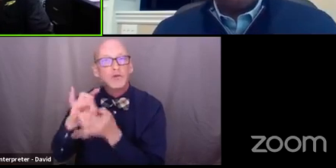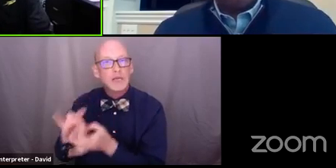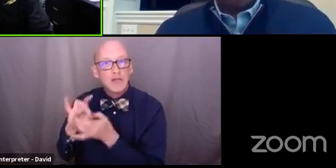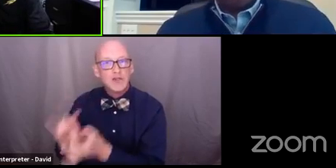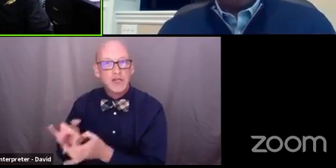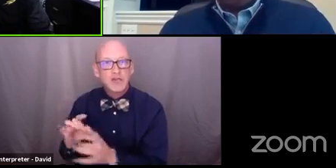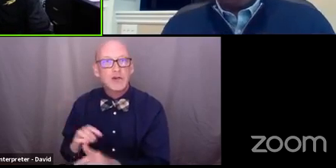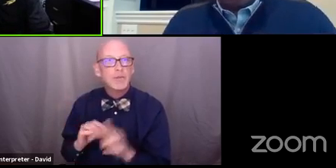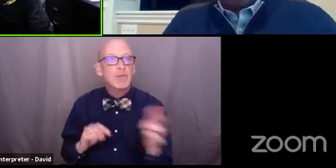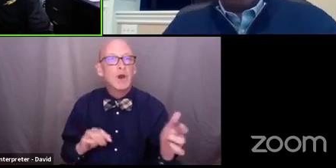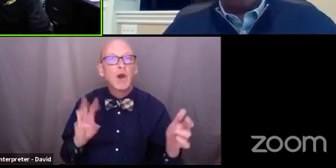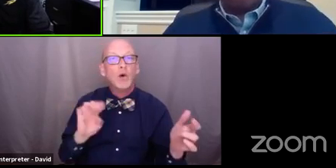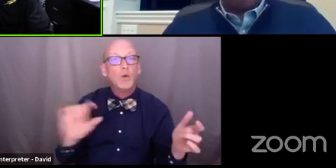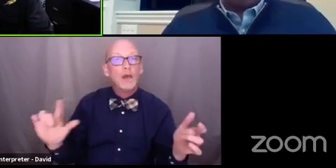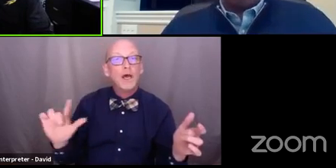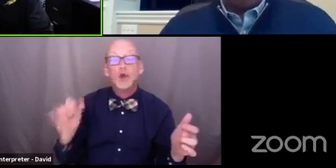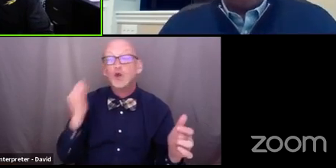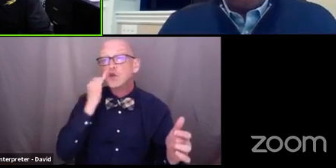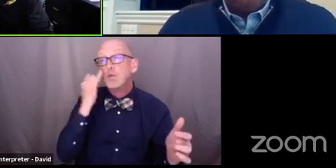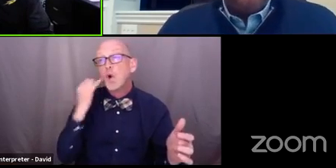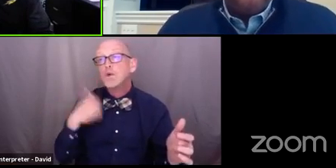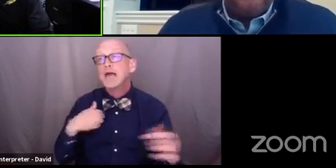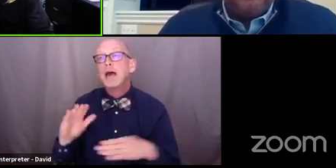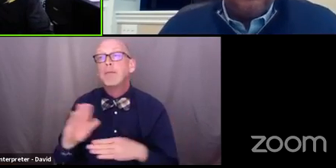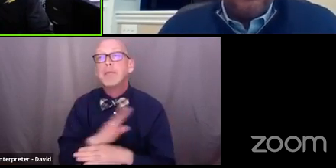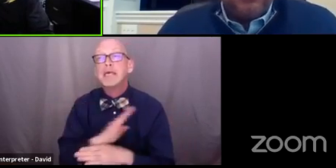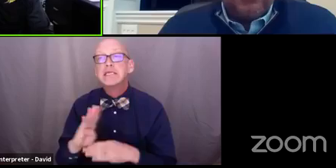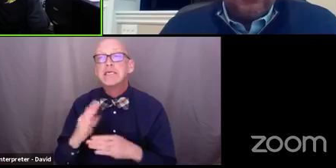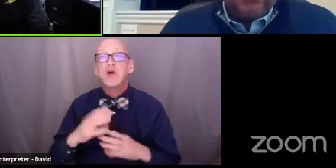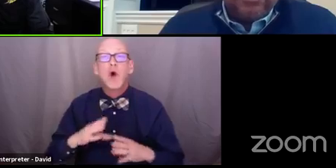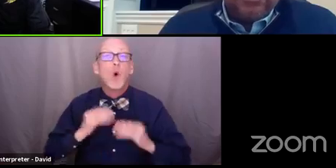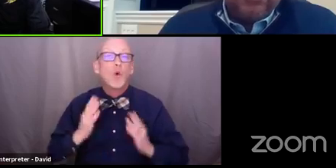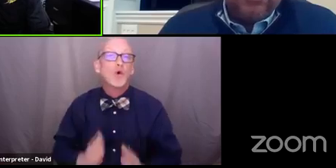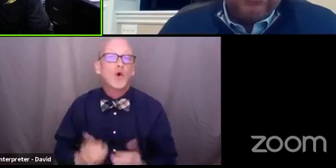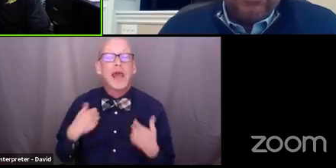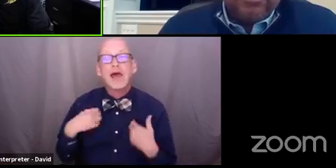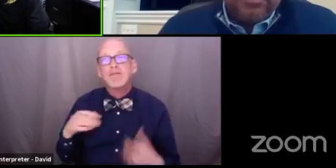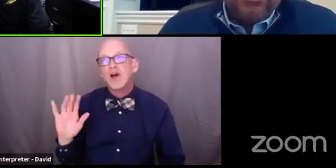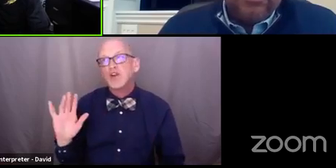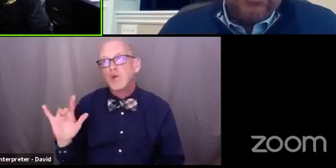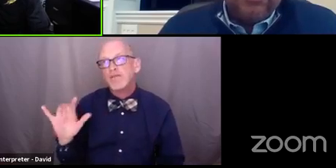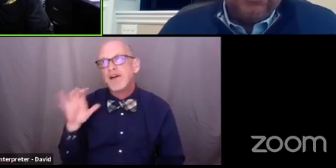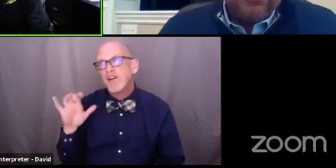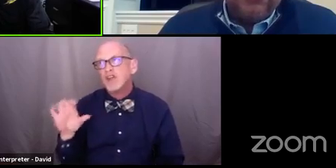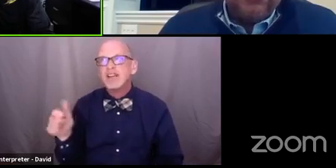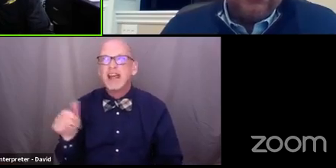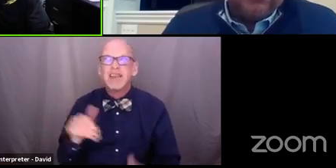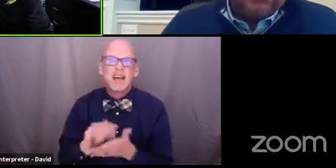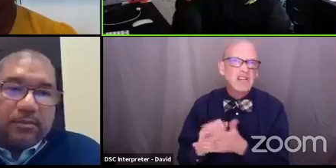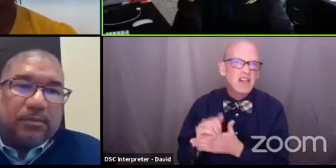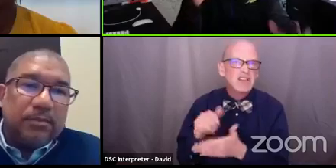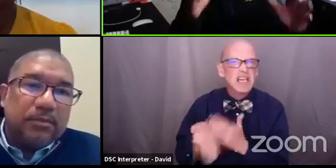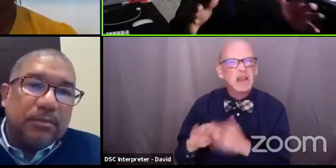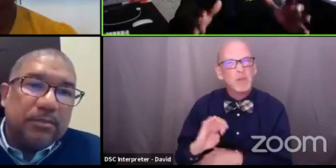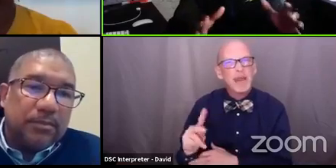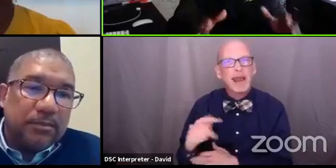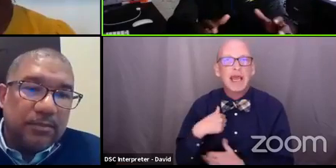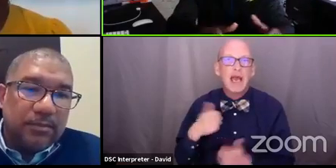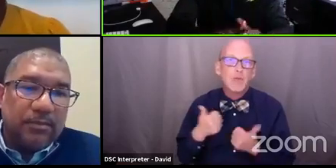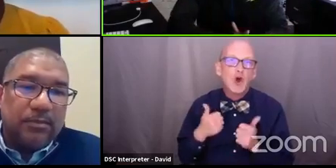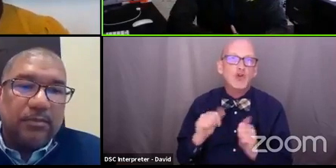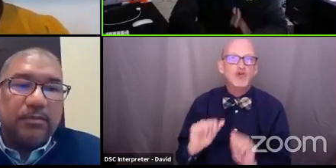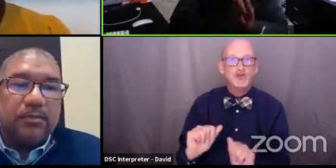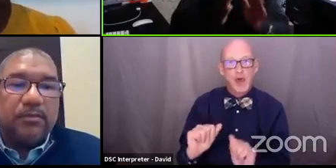let's say I'm a business owner. I've got $2,500, $10,000 in the bank, or et cetera, and I'm listening to